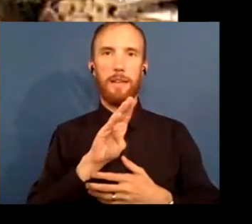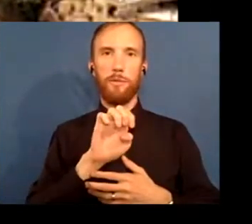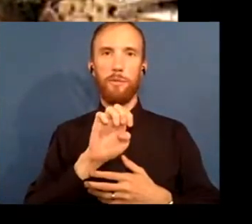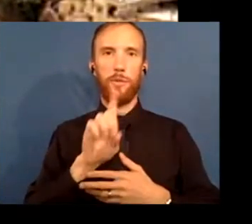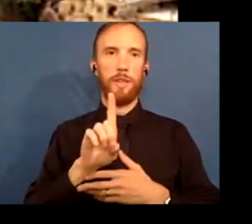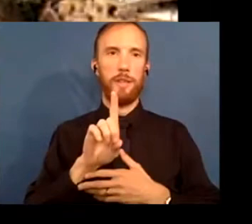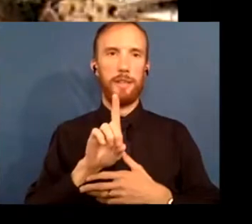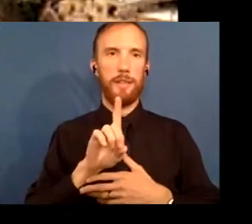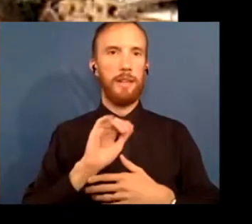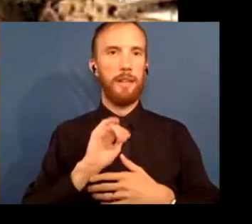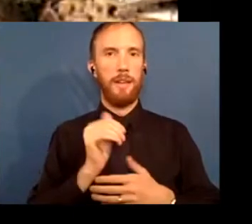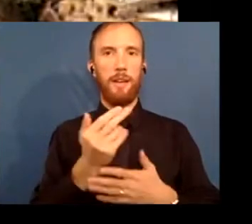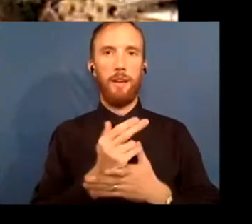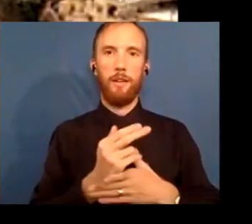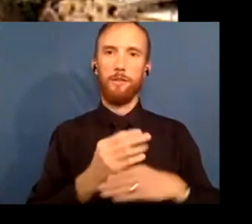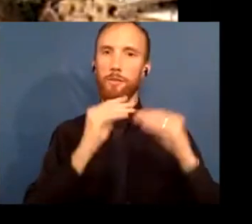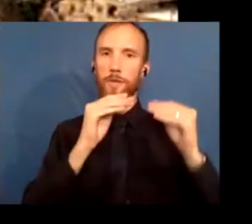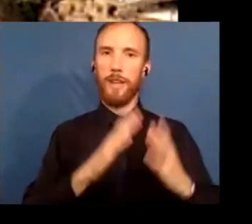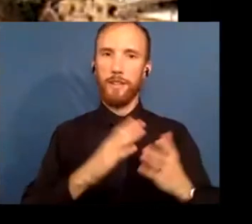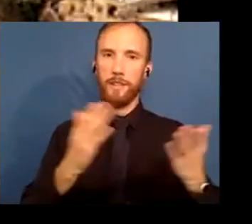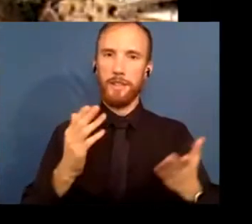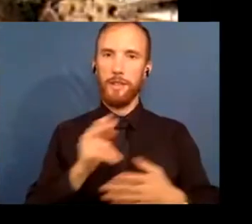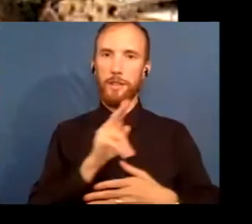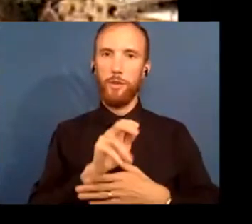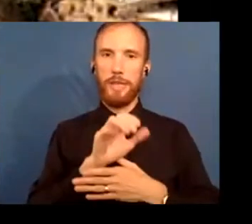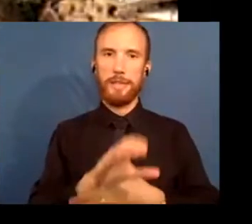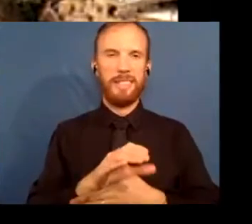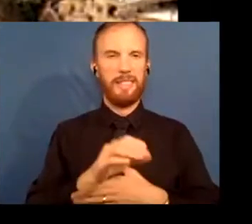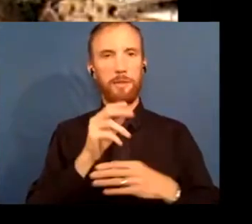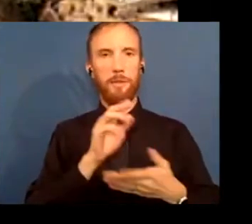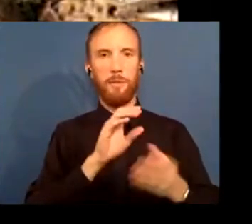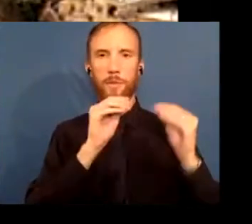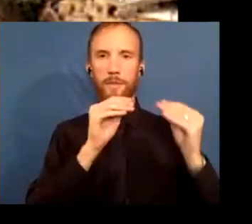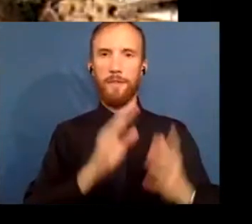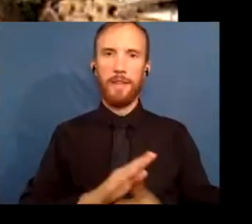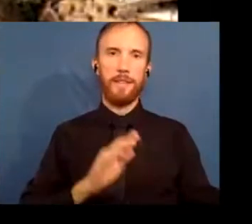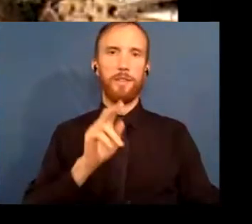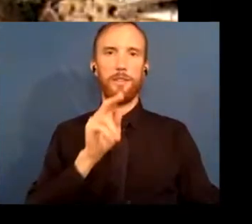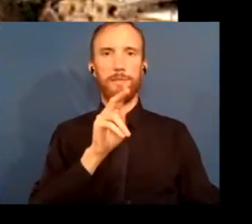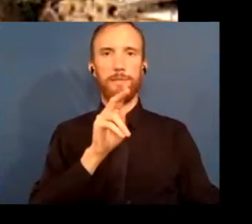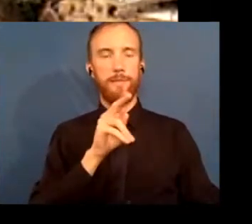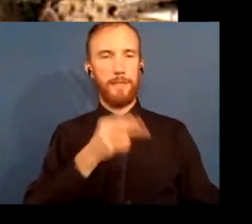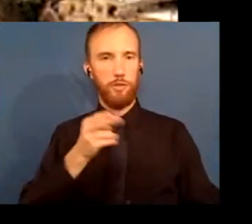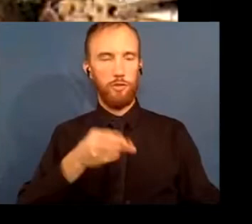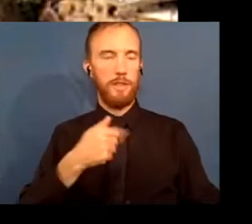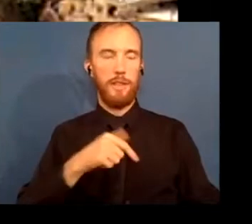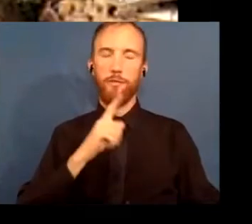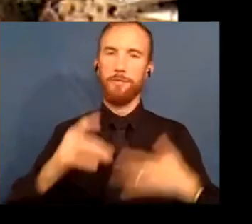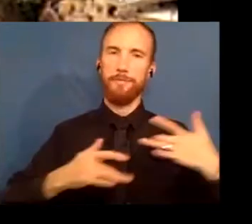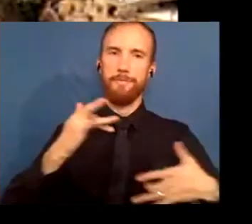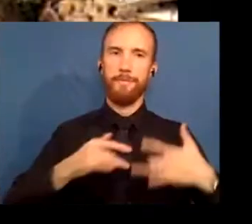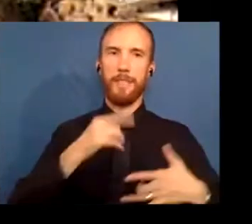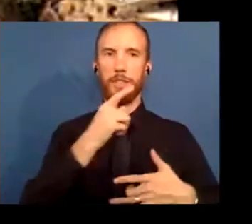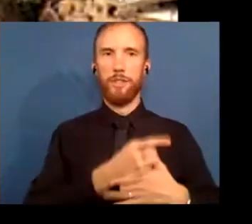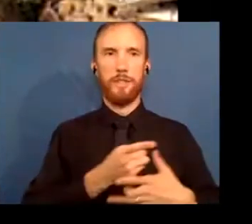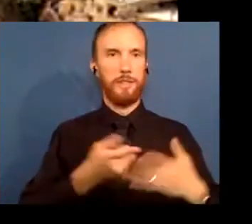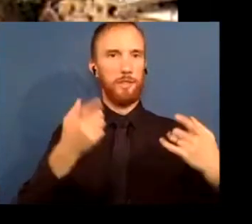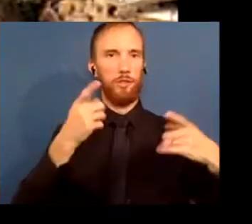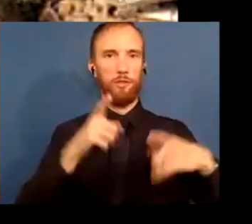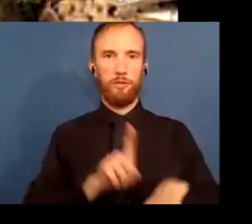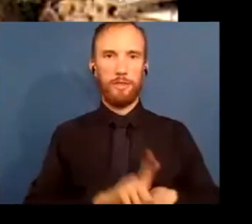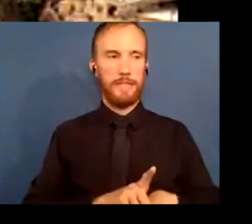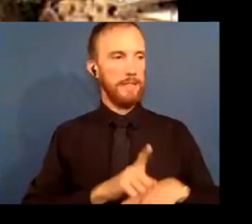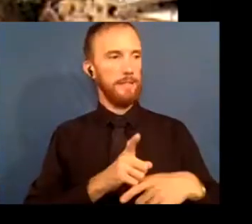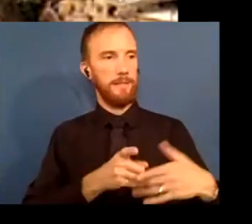serve as our discussant. And I was just so thrilled that Dr. Todd Breland agreed to follow Dr. Prashad's